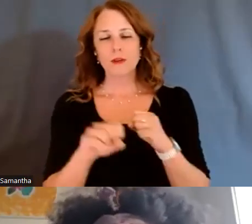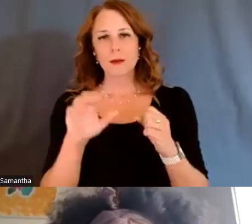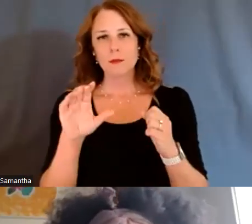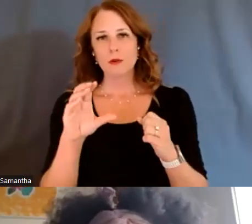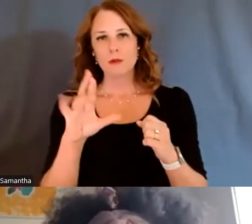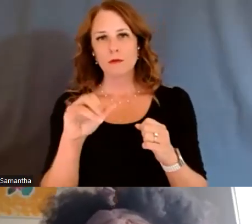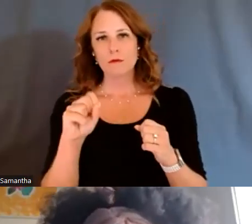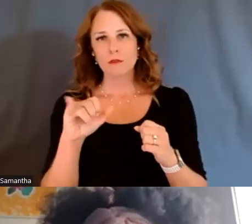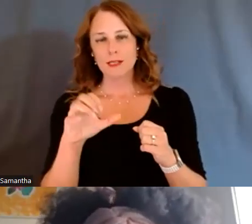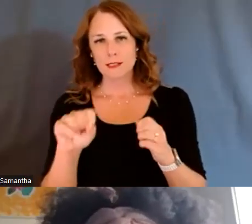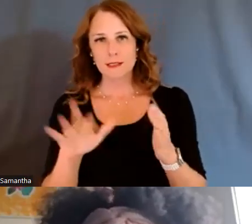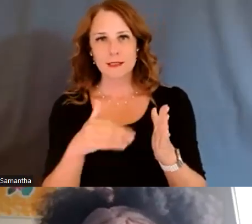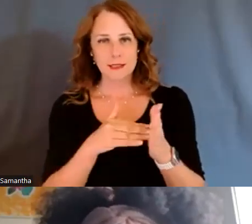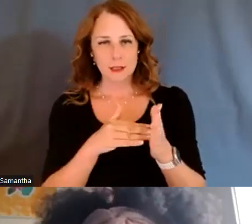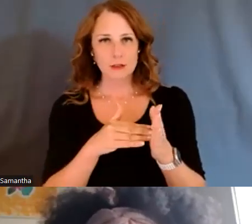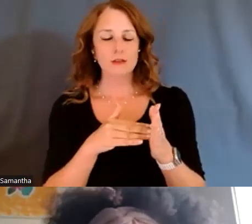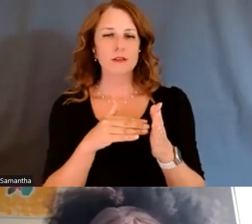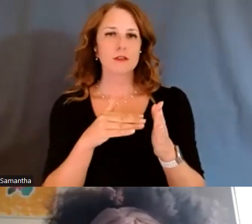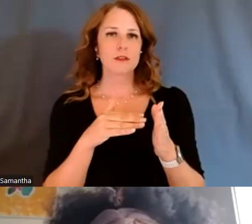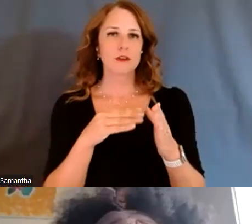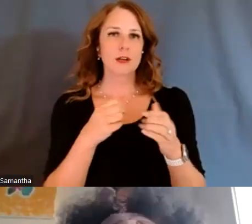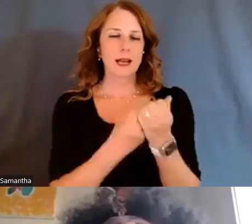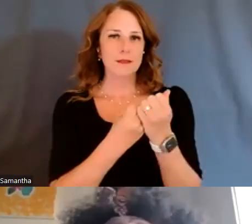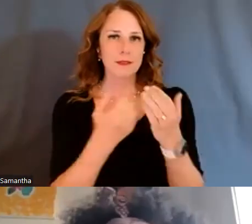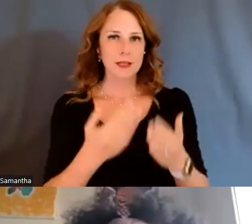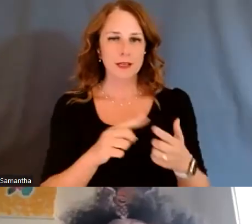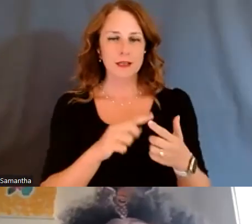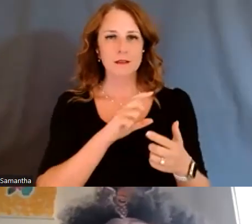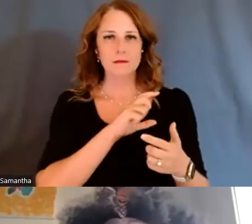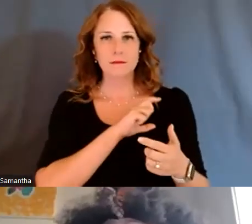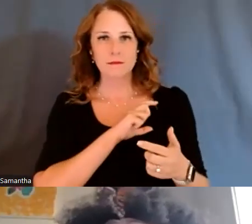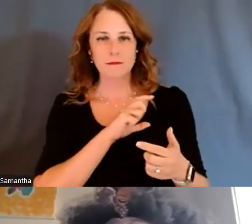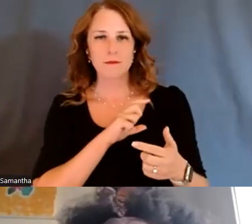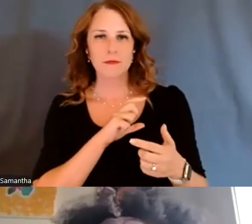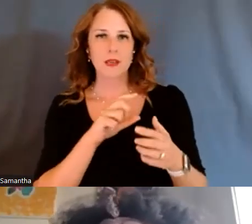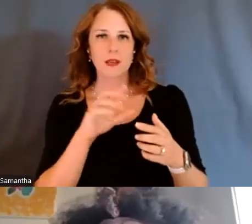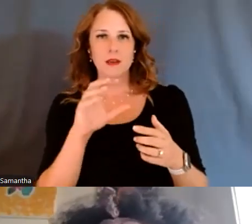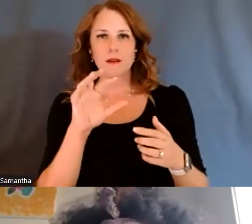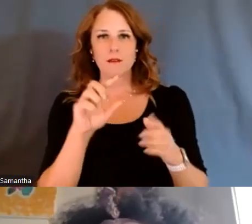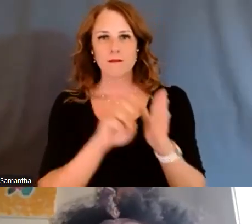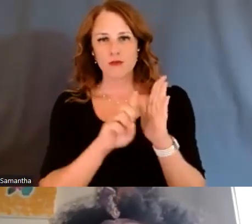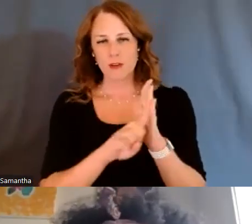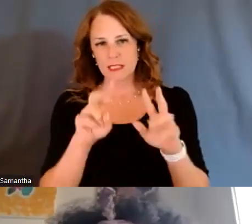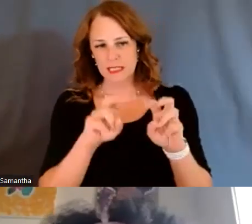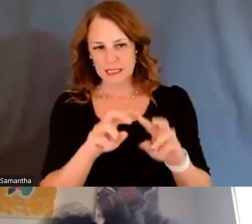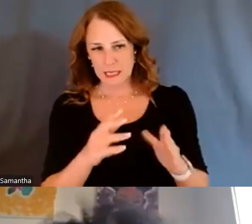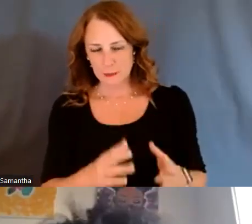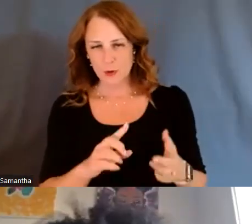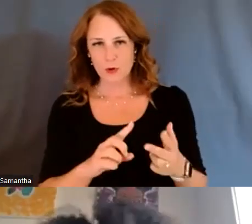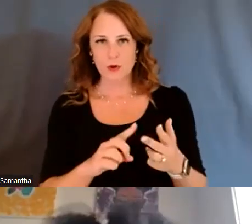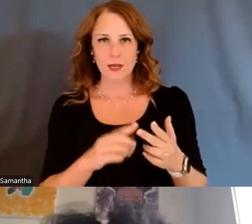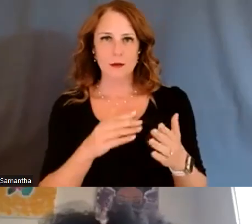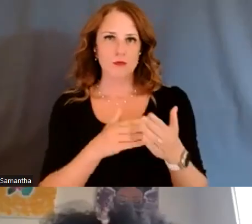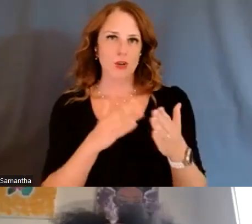officer, a forensic nurse examiner, and a prosecutor. These individuals that we have with us today work